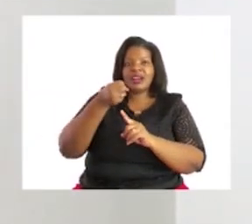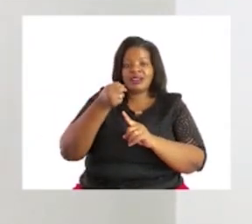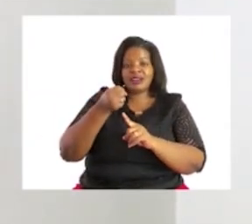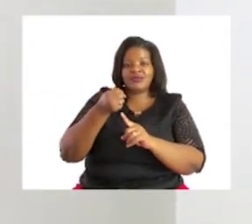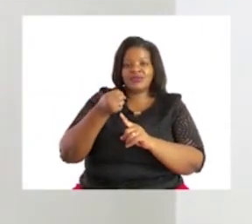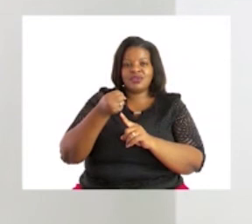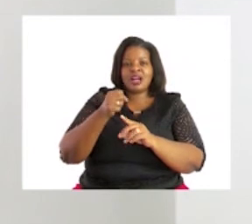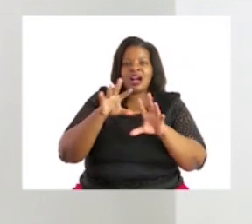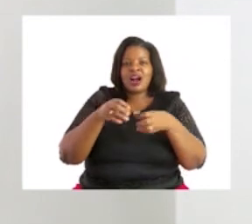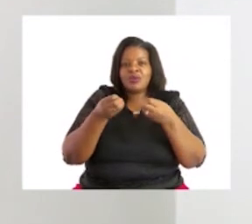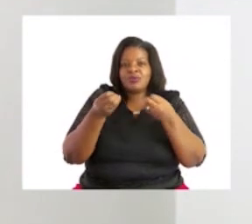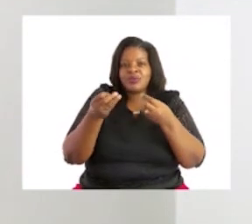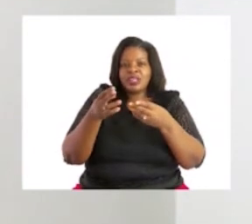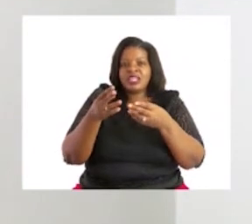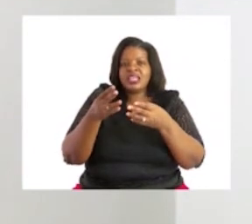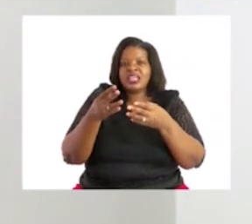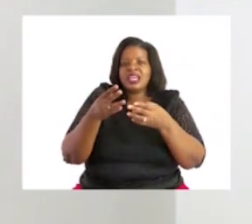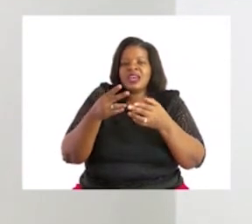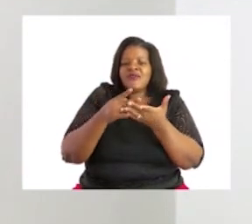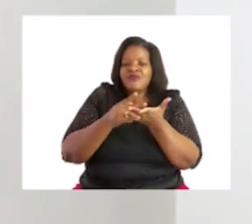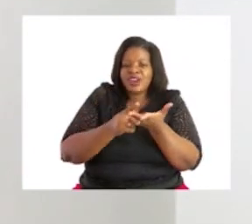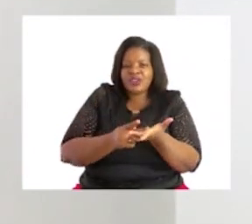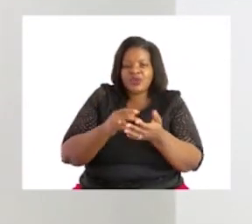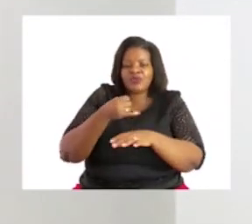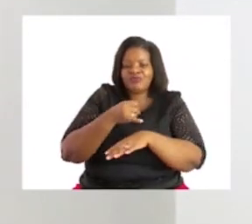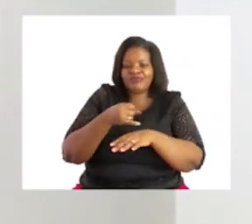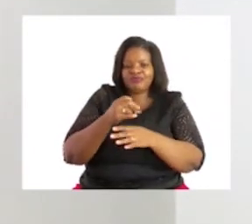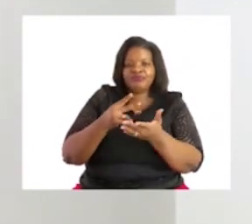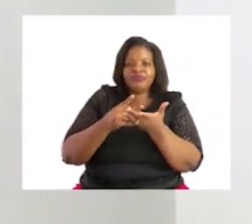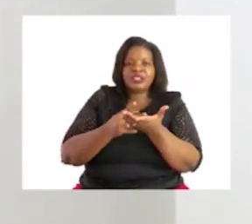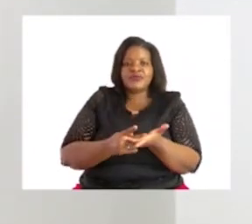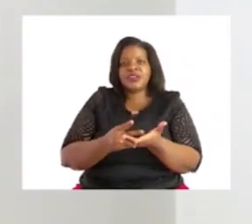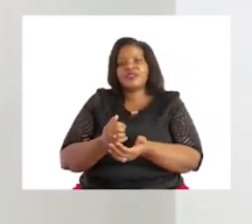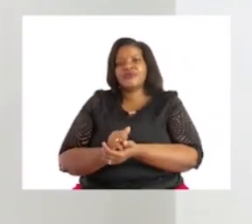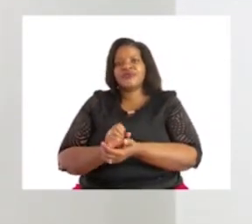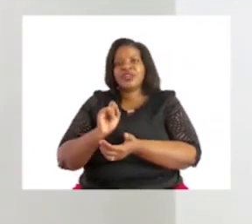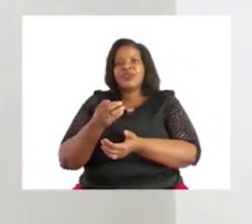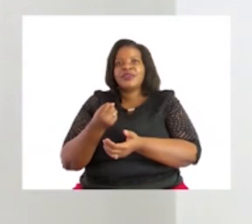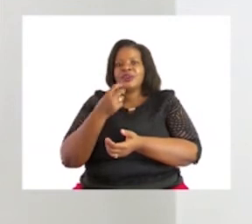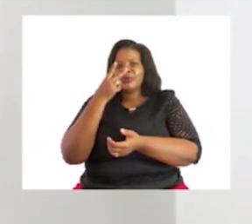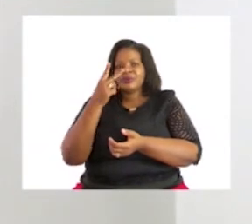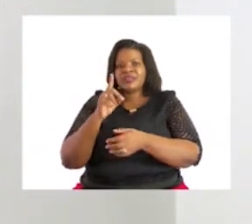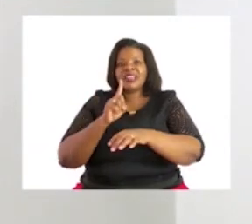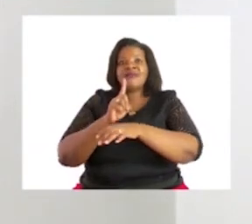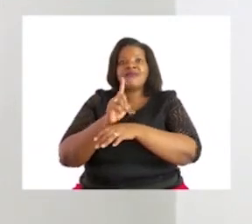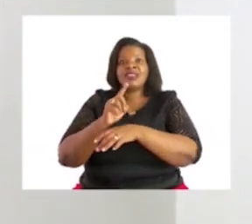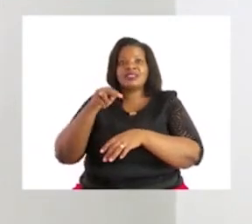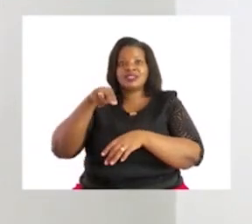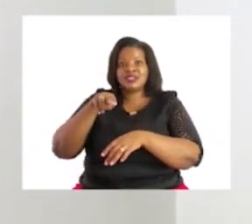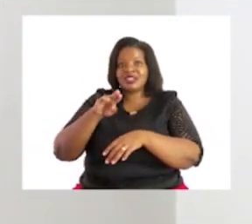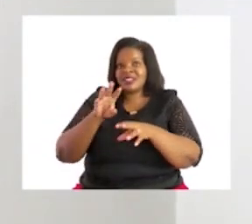many values per place value. So if you look at the first unit, if I